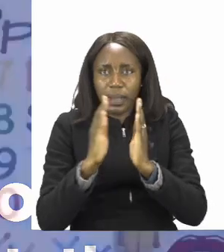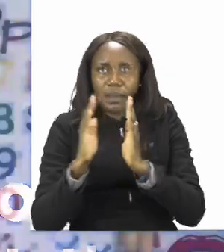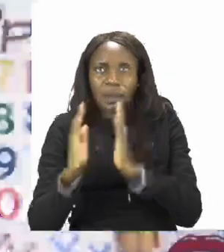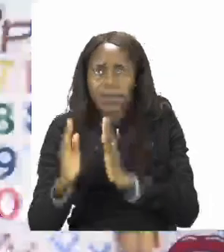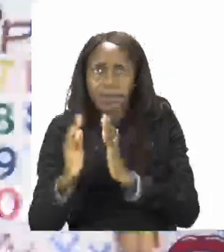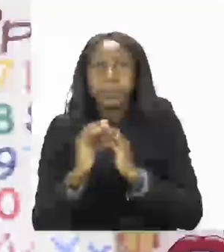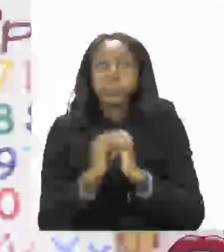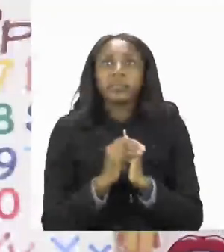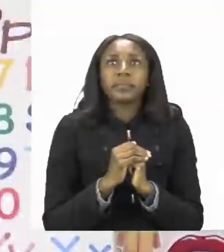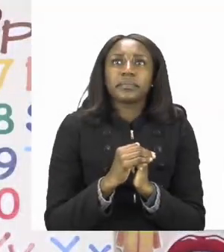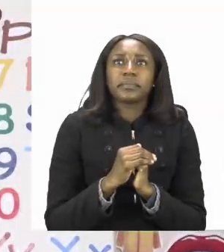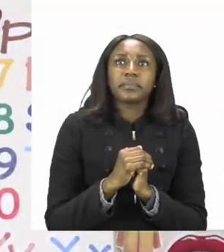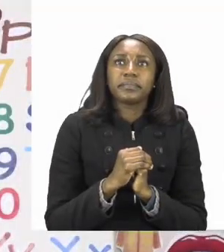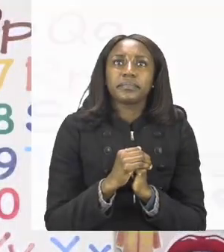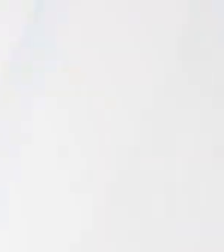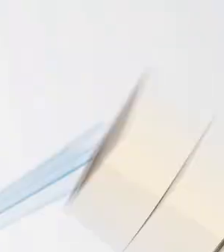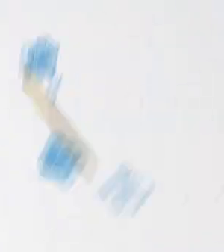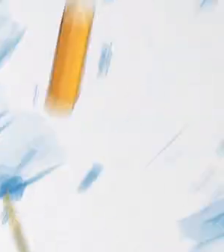patterns.